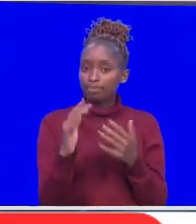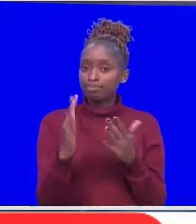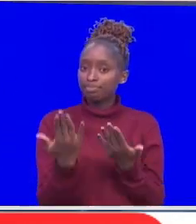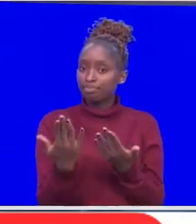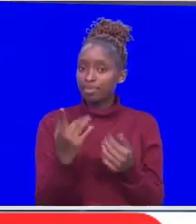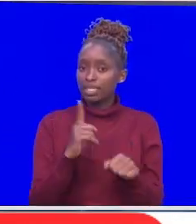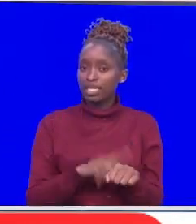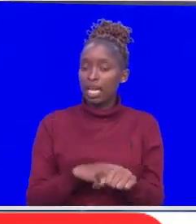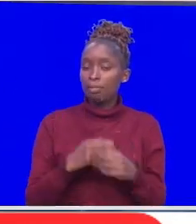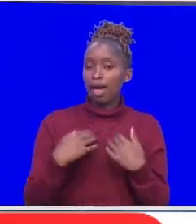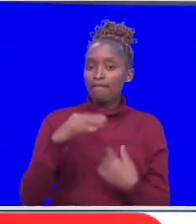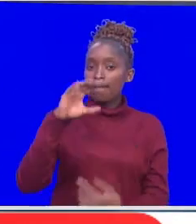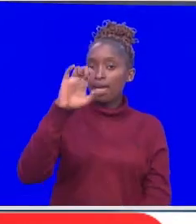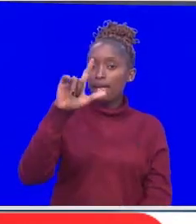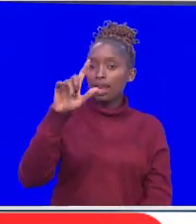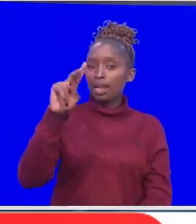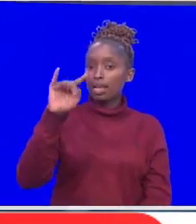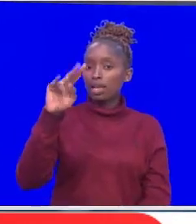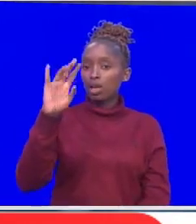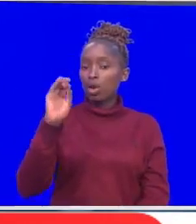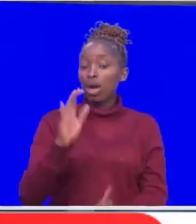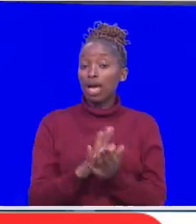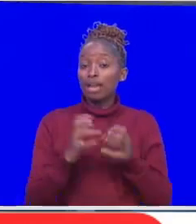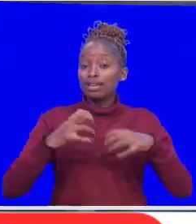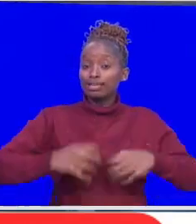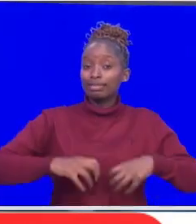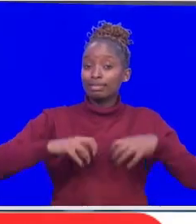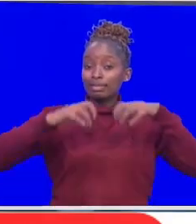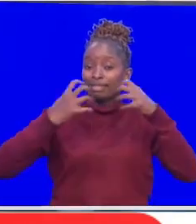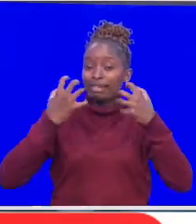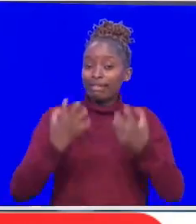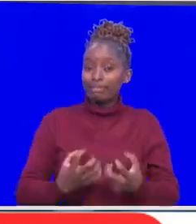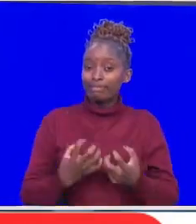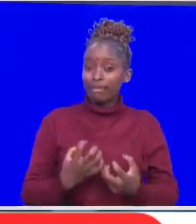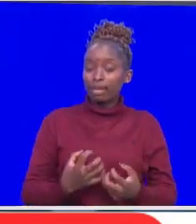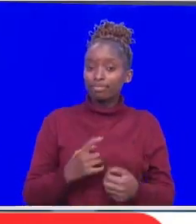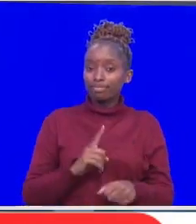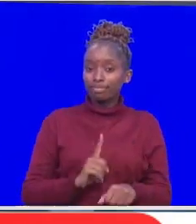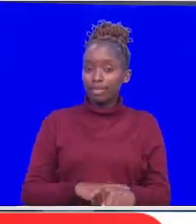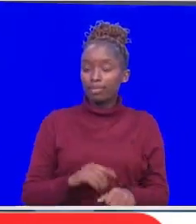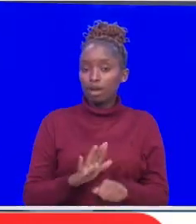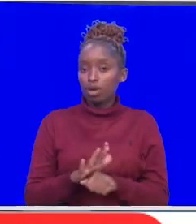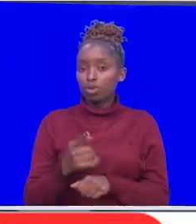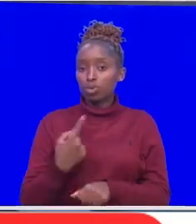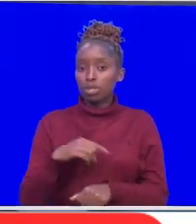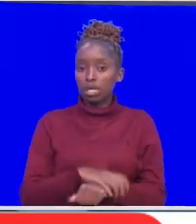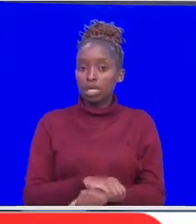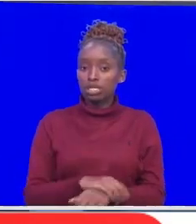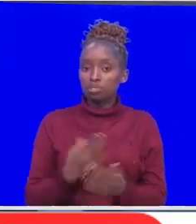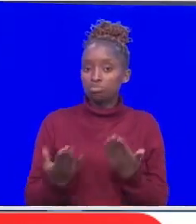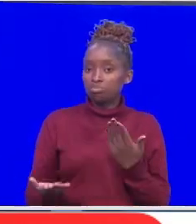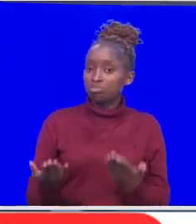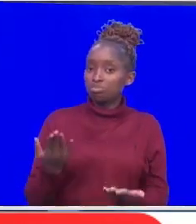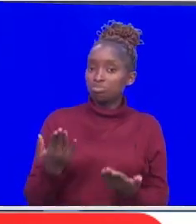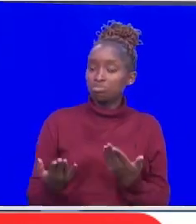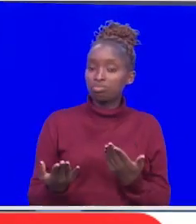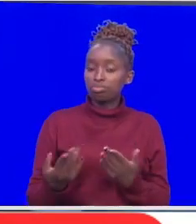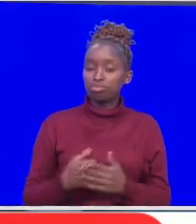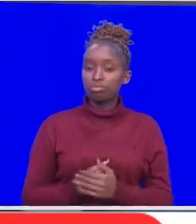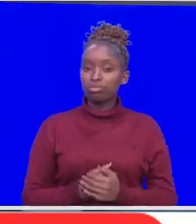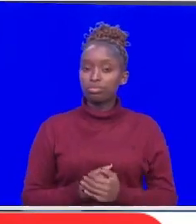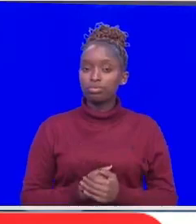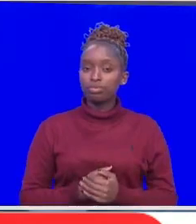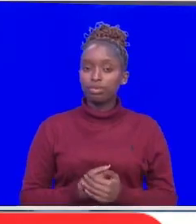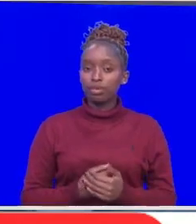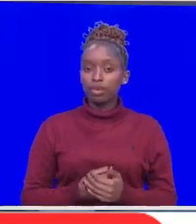the El Nino and even during the heavy rains. That many are the times that we find, even currently, you find that we have a loss